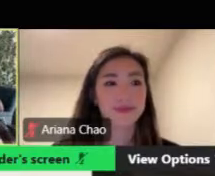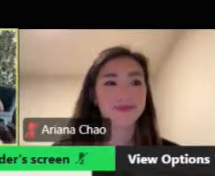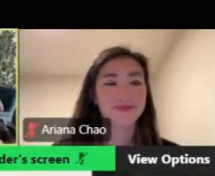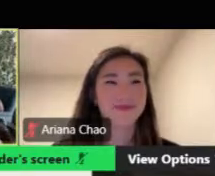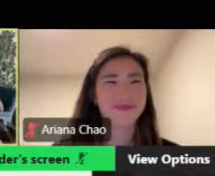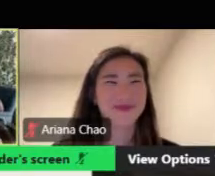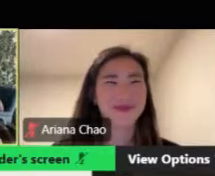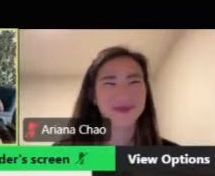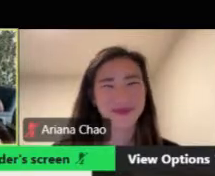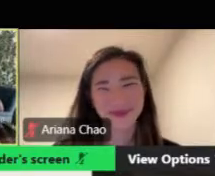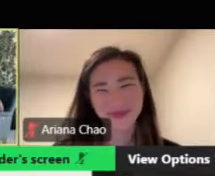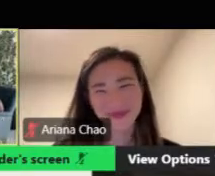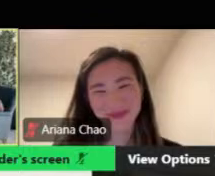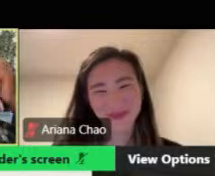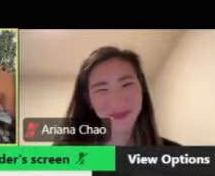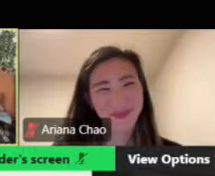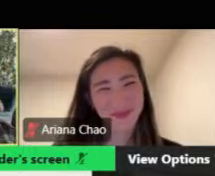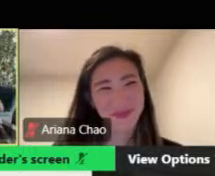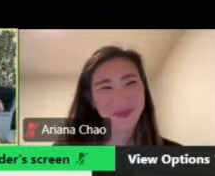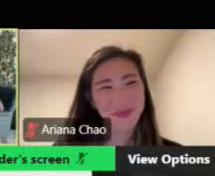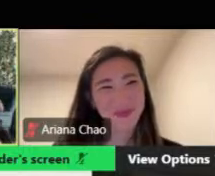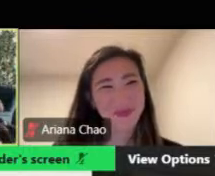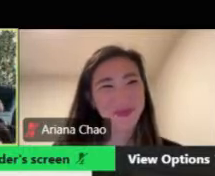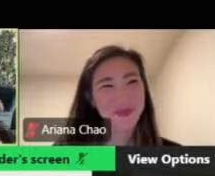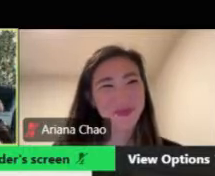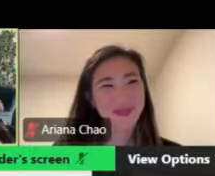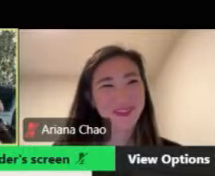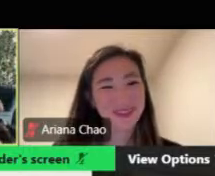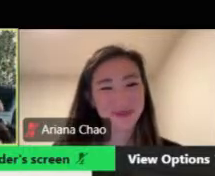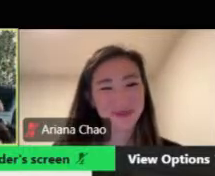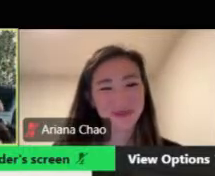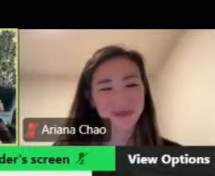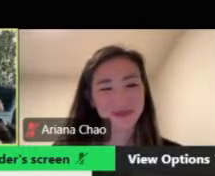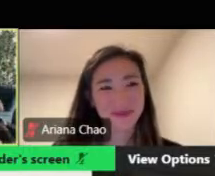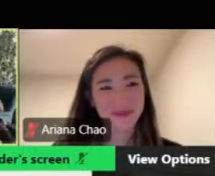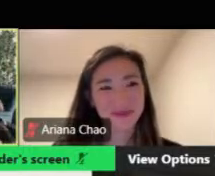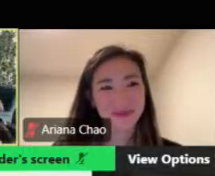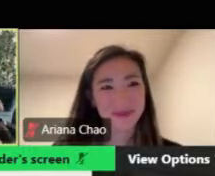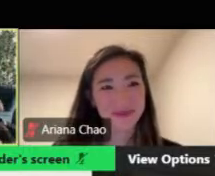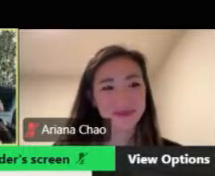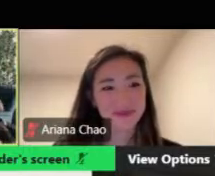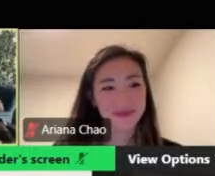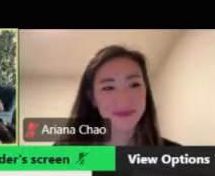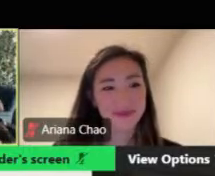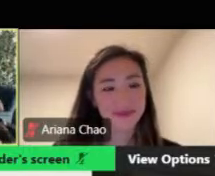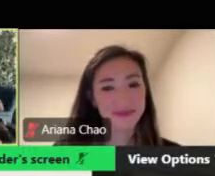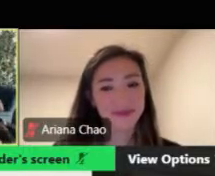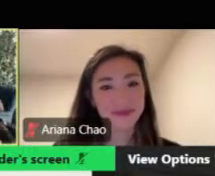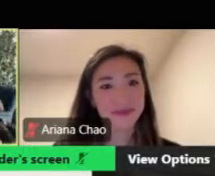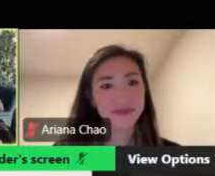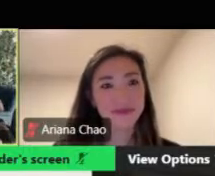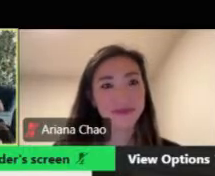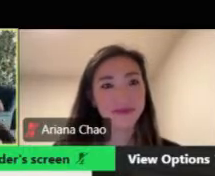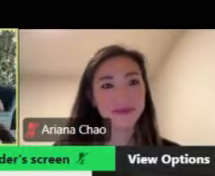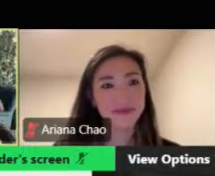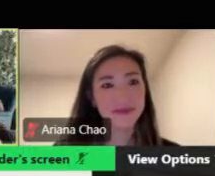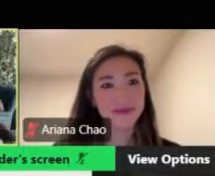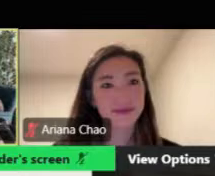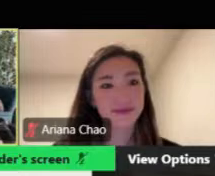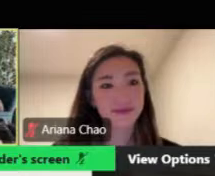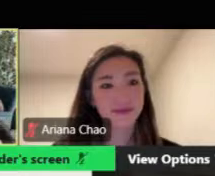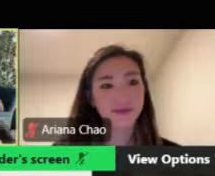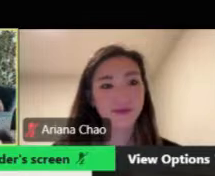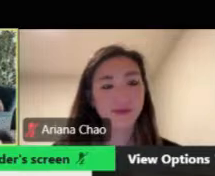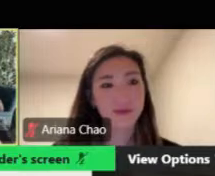but the charts say that I'm 5'1", and at that time my BMI was 61, and my